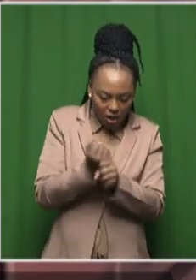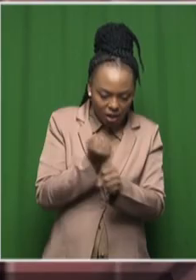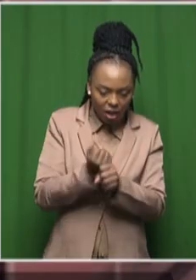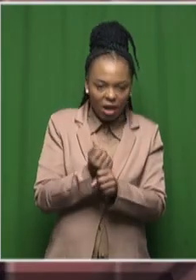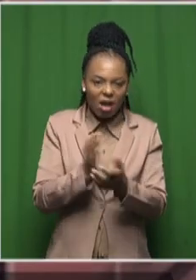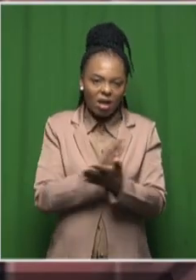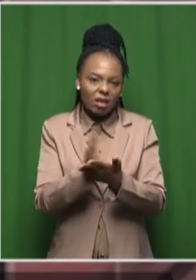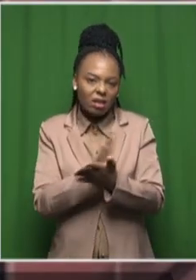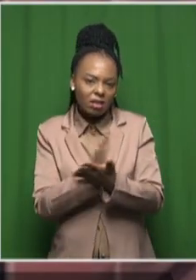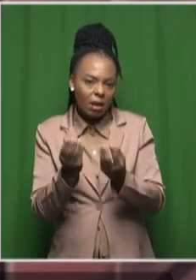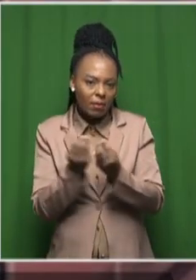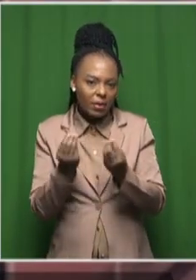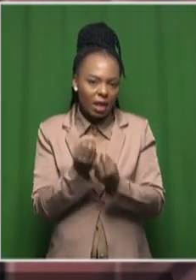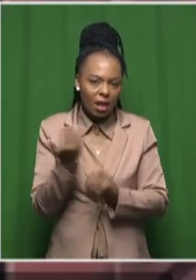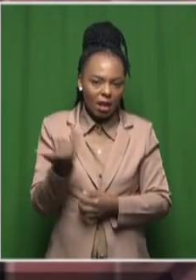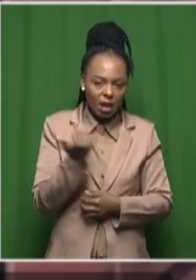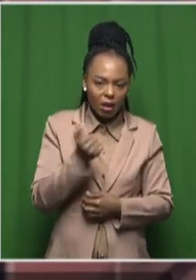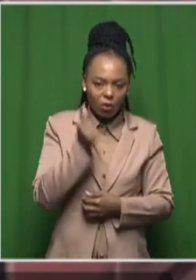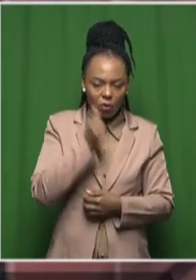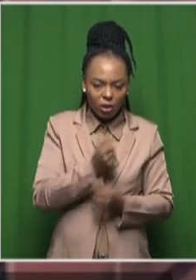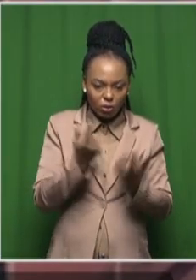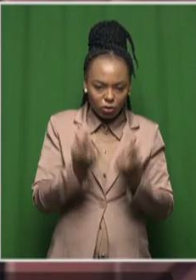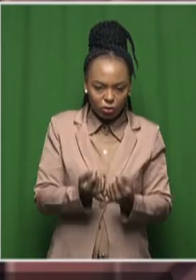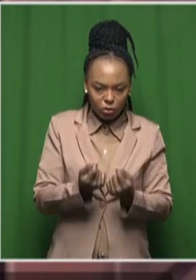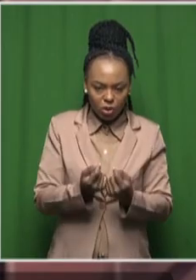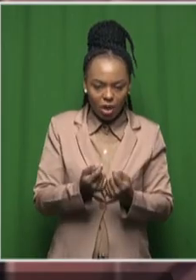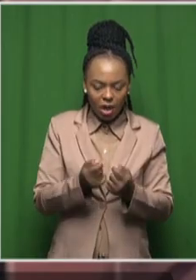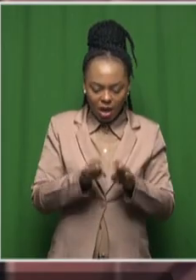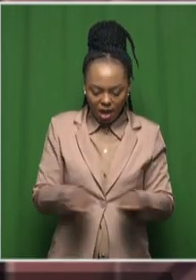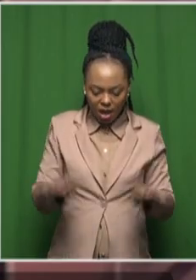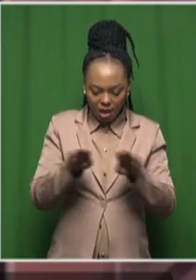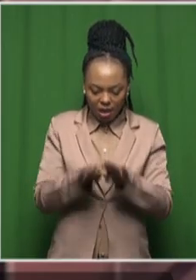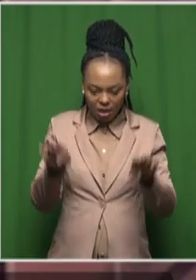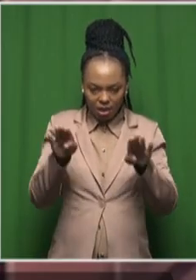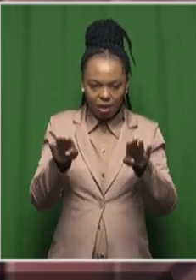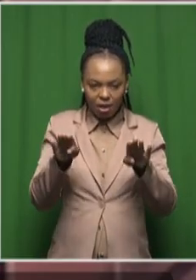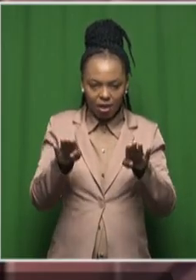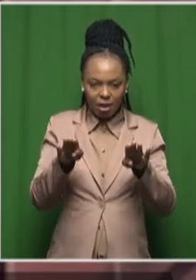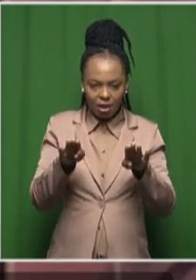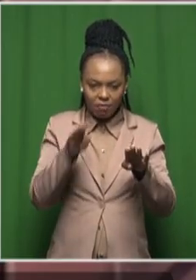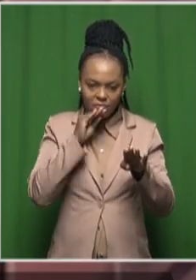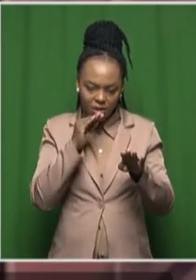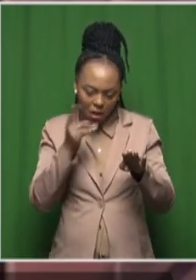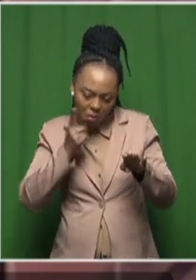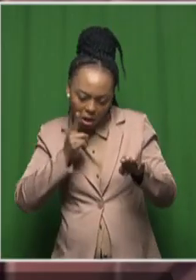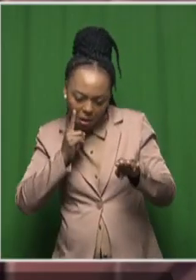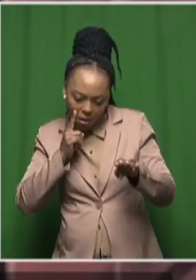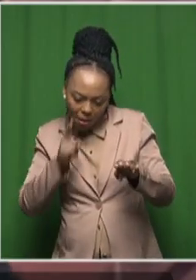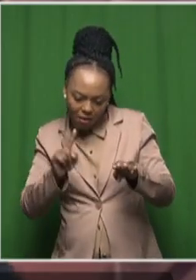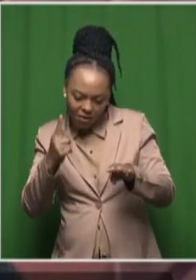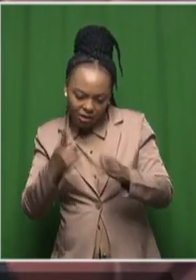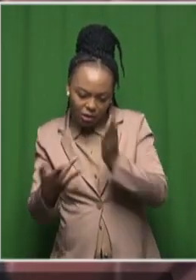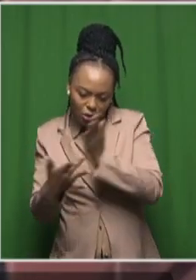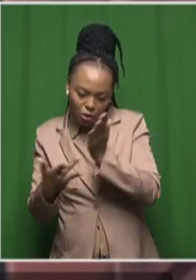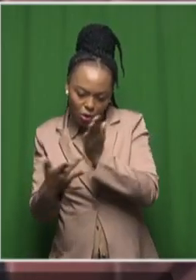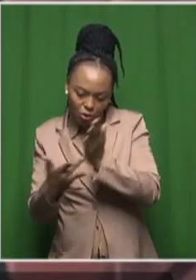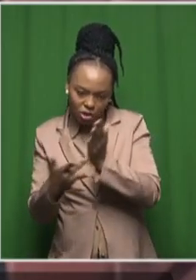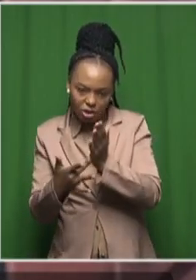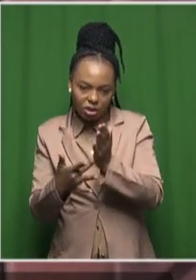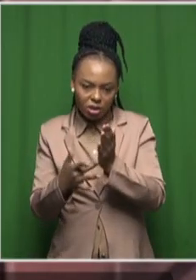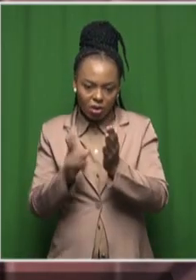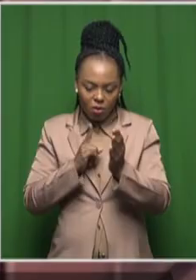like when you're dealing with the elements, you are working with the elements, and that's technology, that the first base technology that you always look